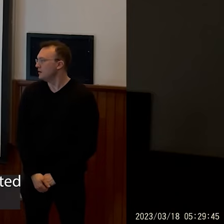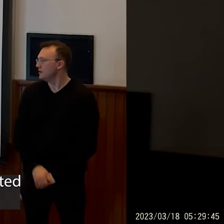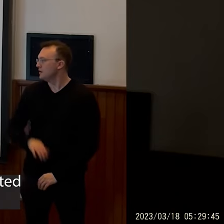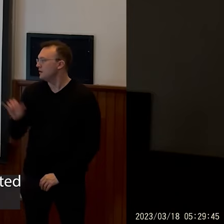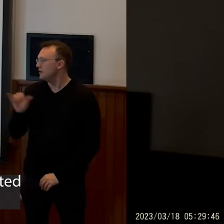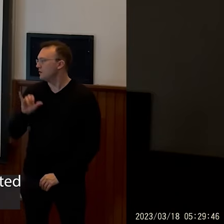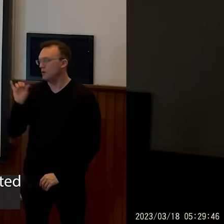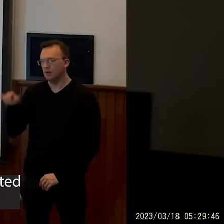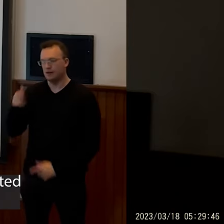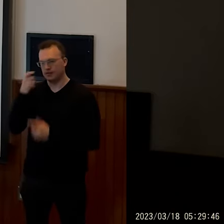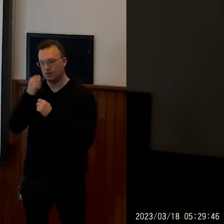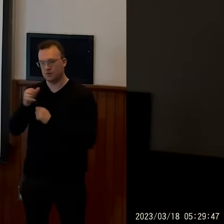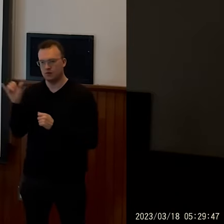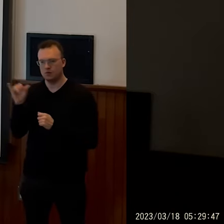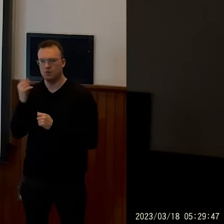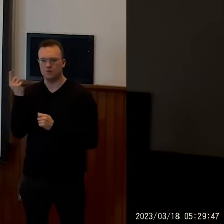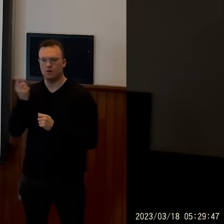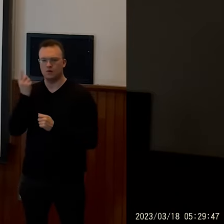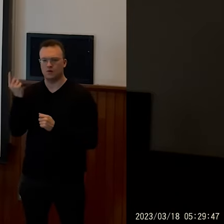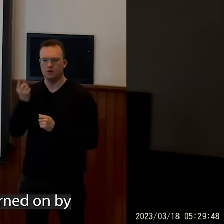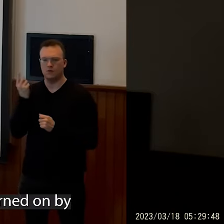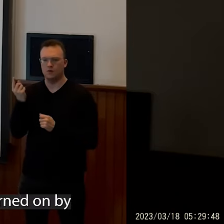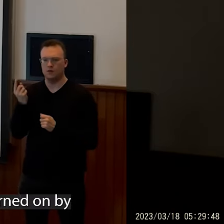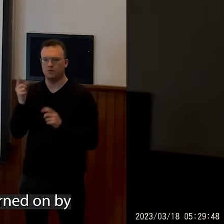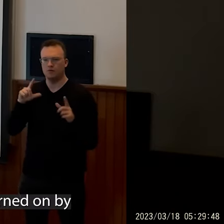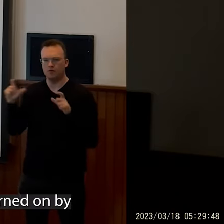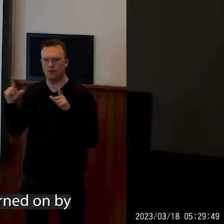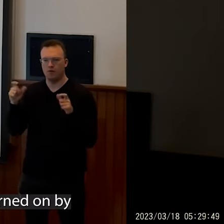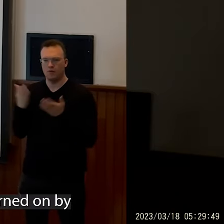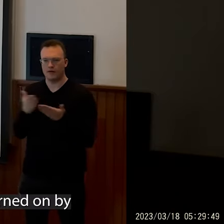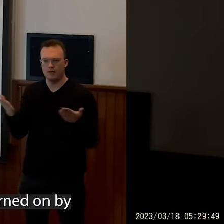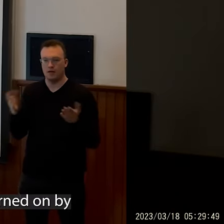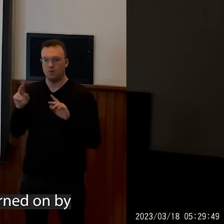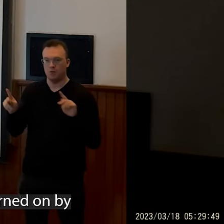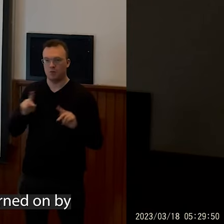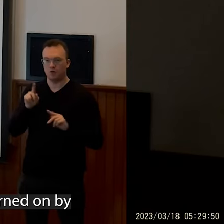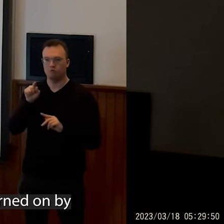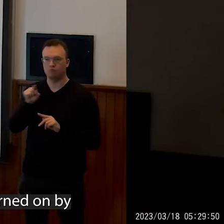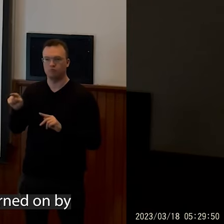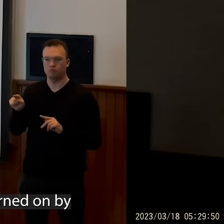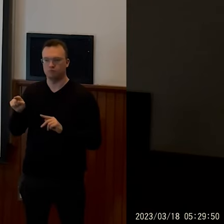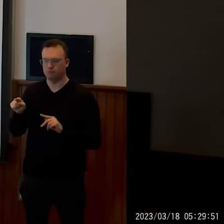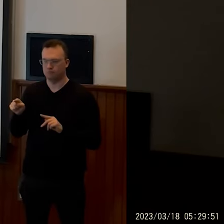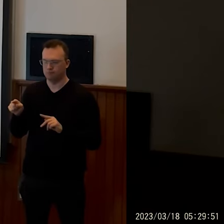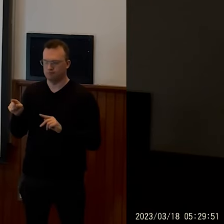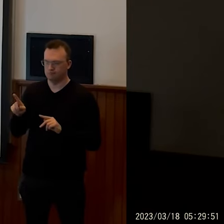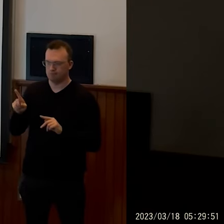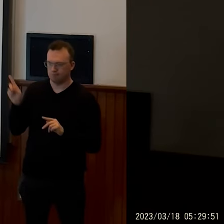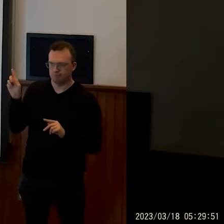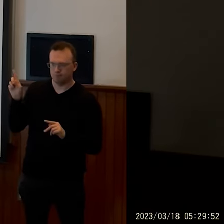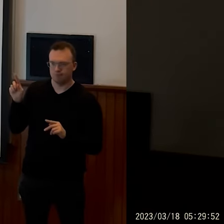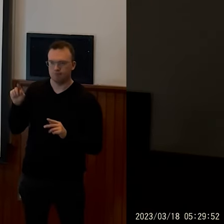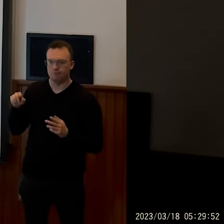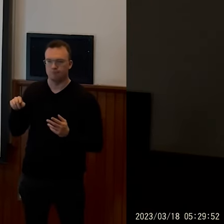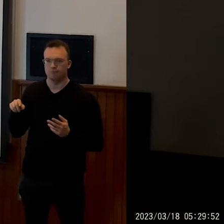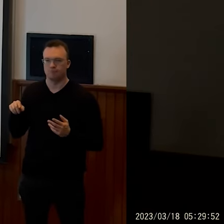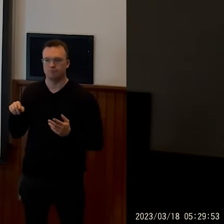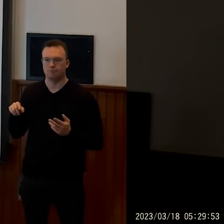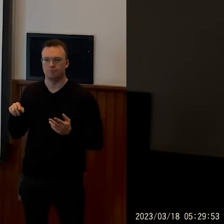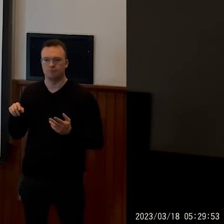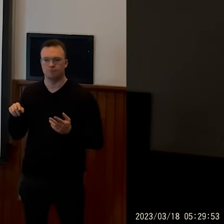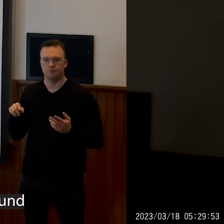It's interesting just always photographing things of people that you're just turned on by. And then somehow,